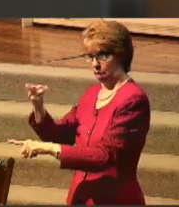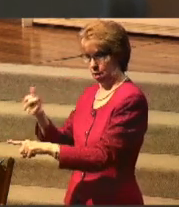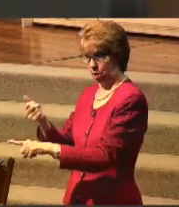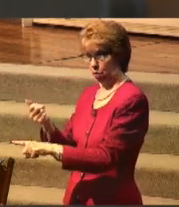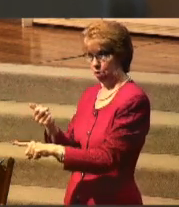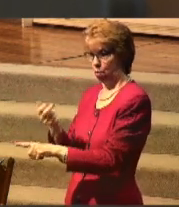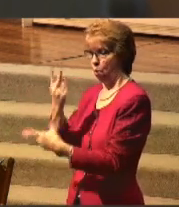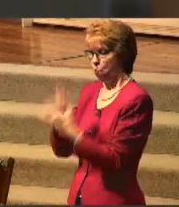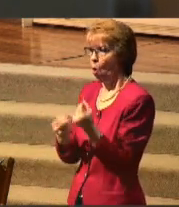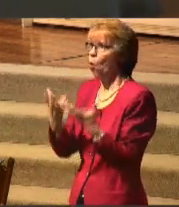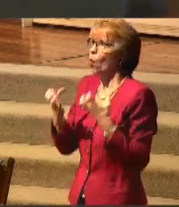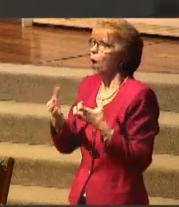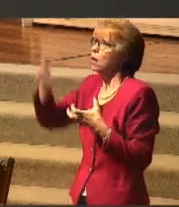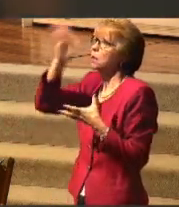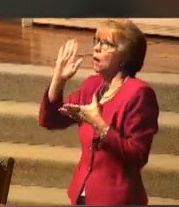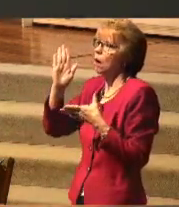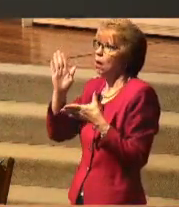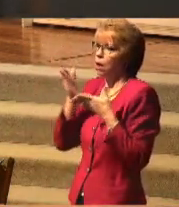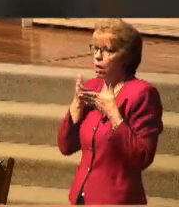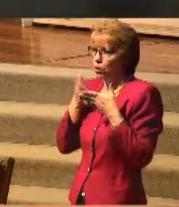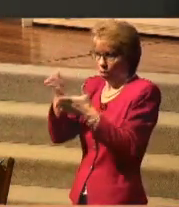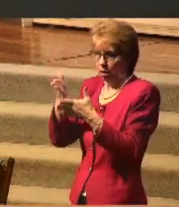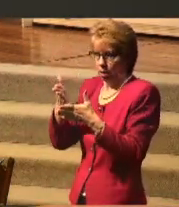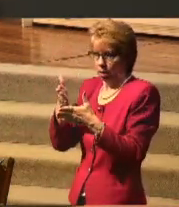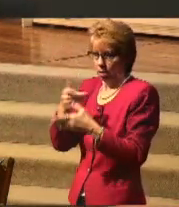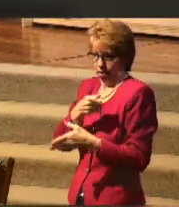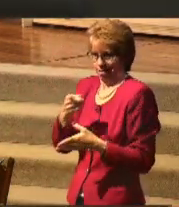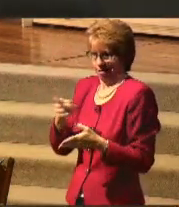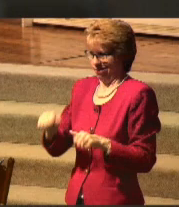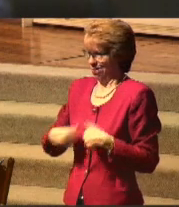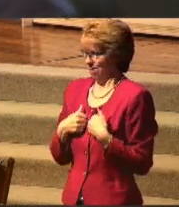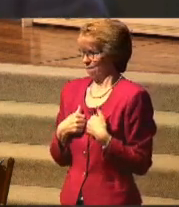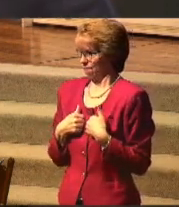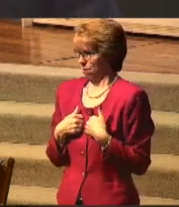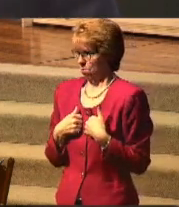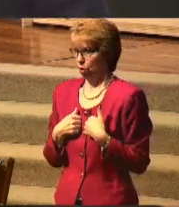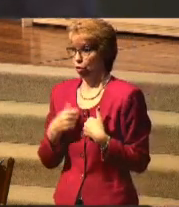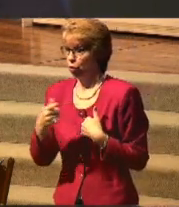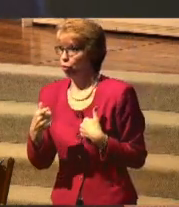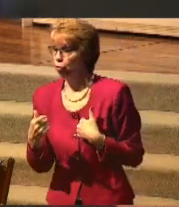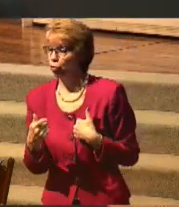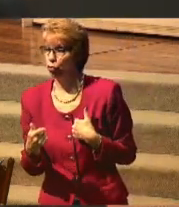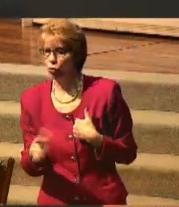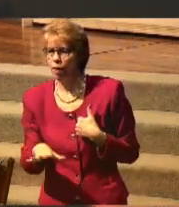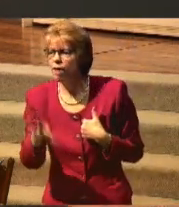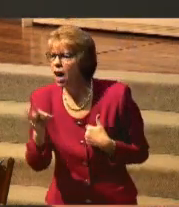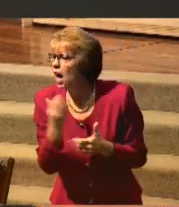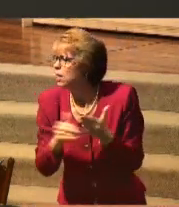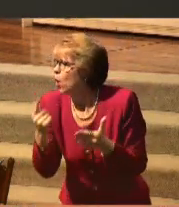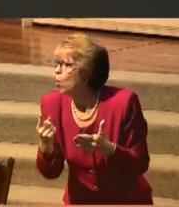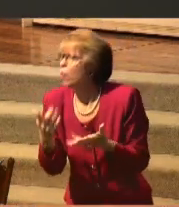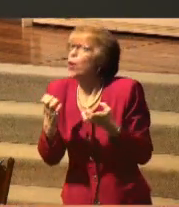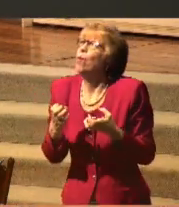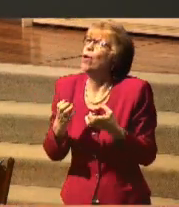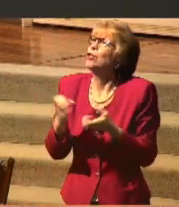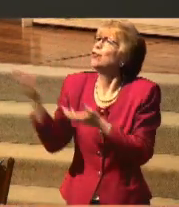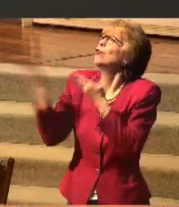in their life. If you can find someone that wants to serve God, that wants to glorify the